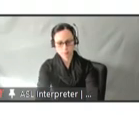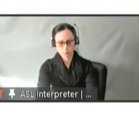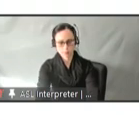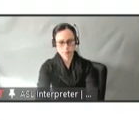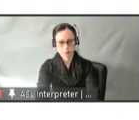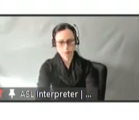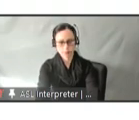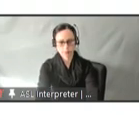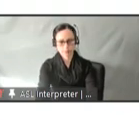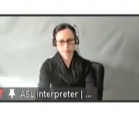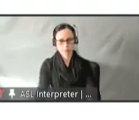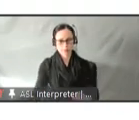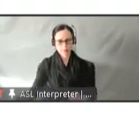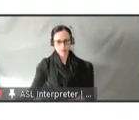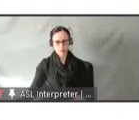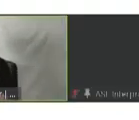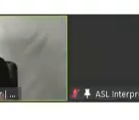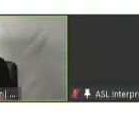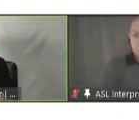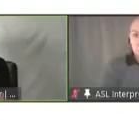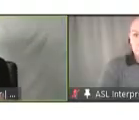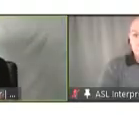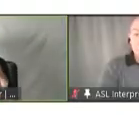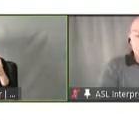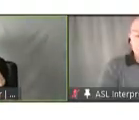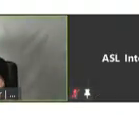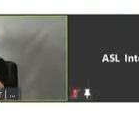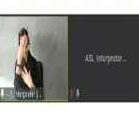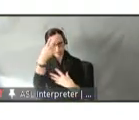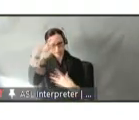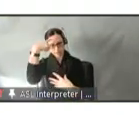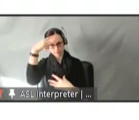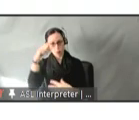Yes, good afternoon. This is Rebecca Coyle providing the update for AERA.